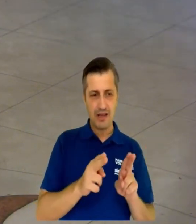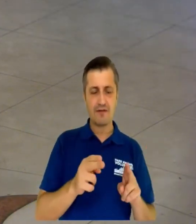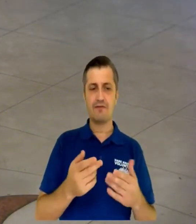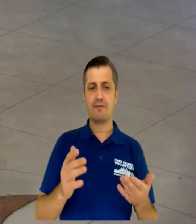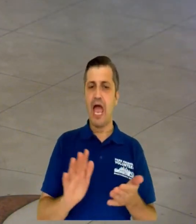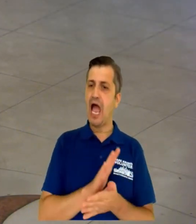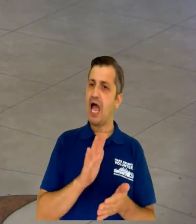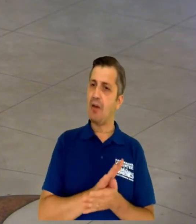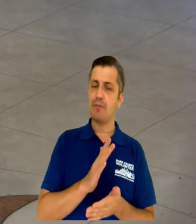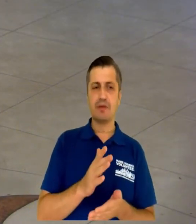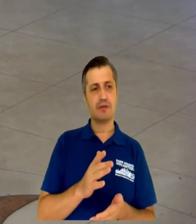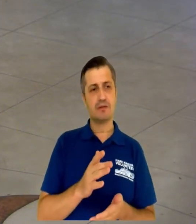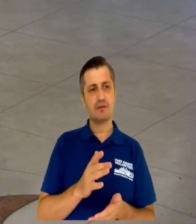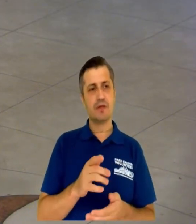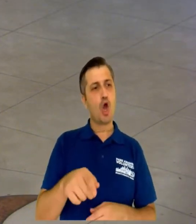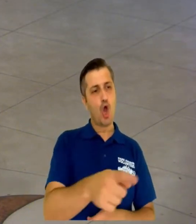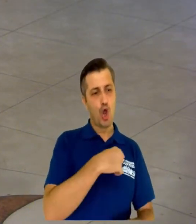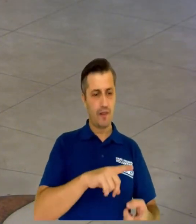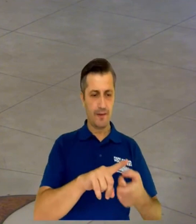dependent on me. Yeah?